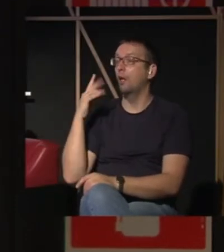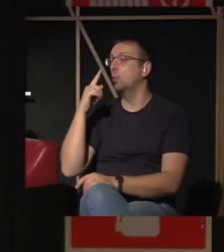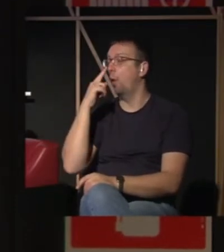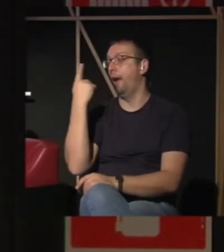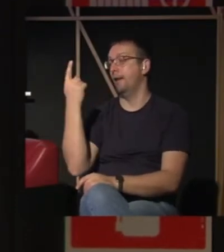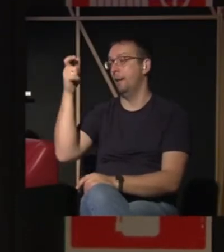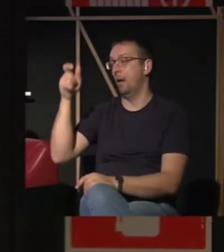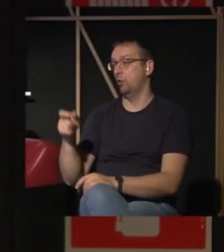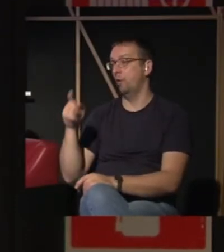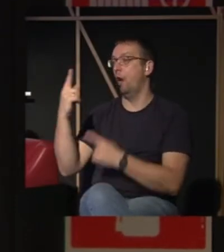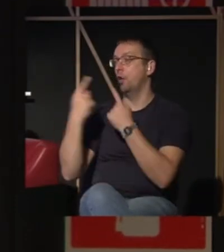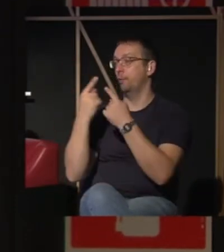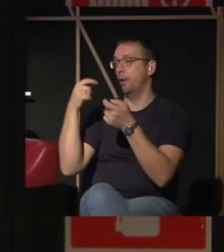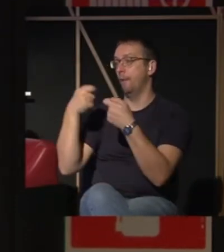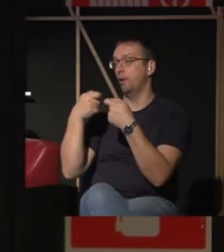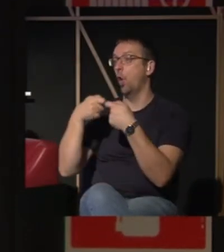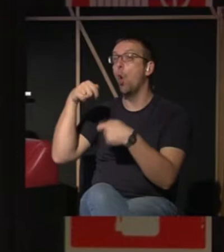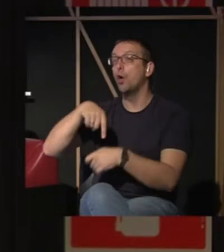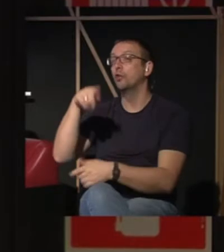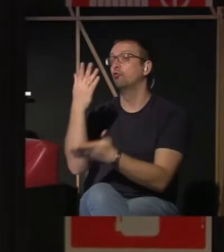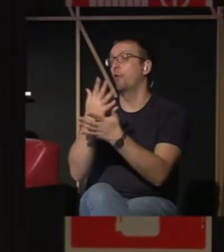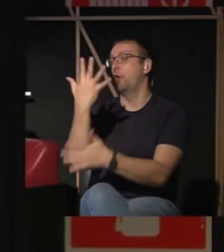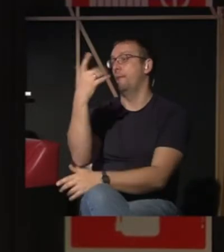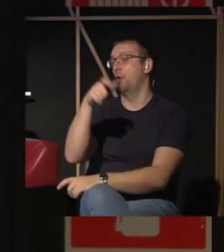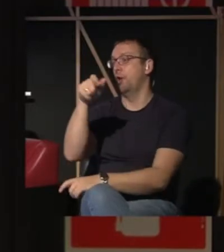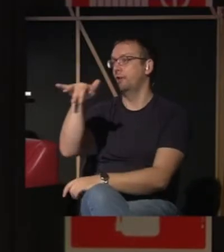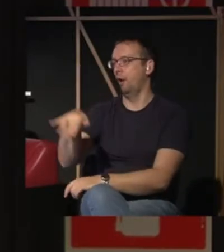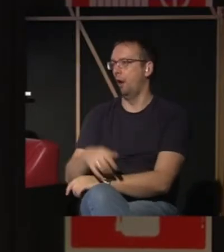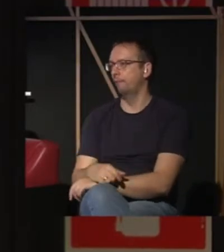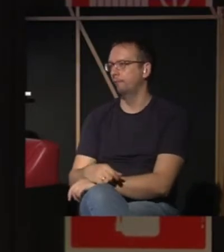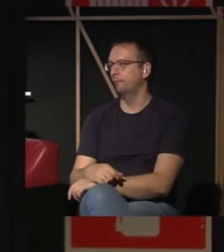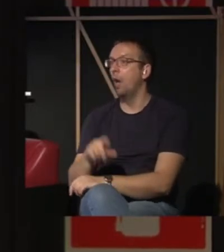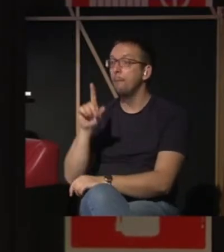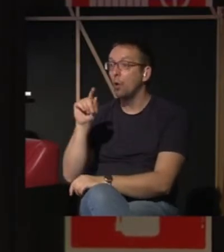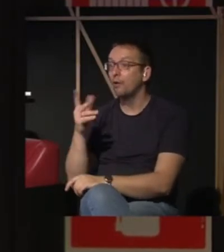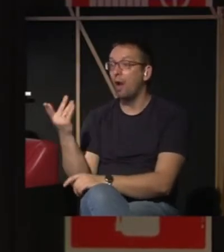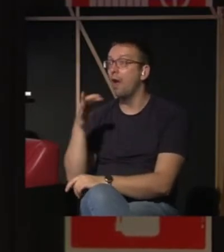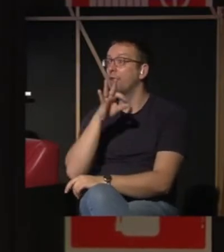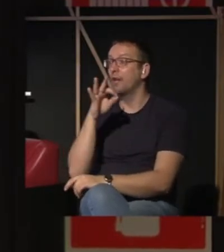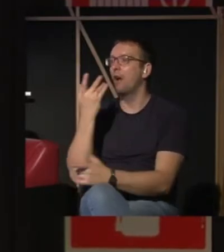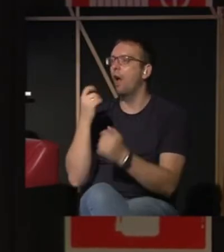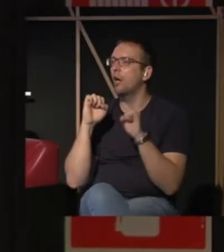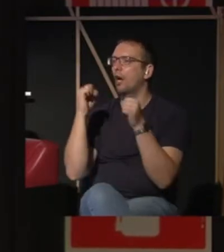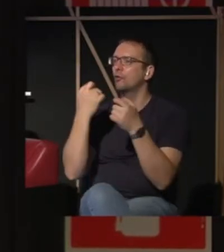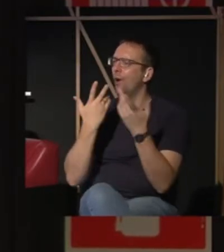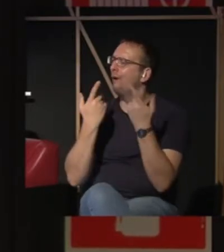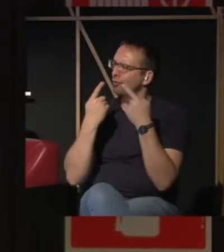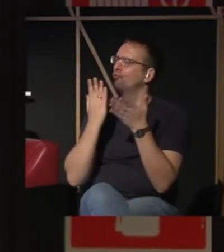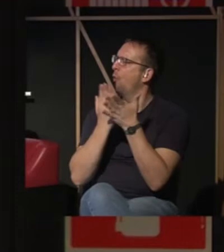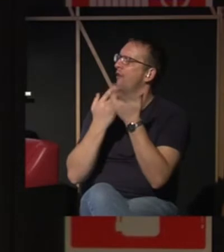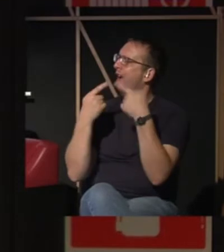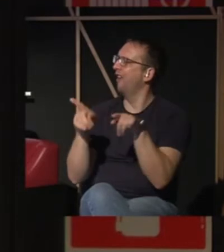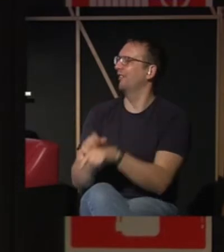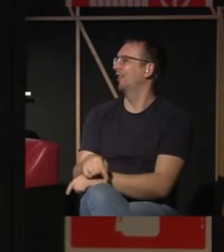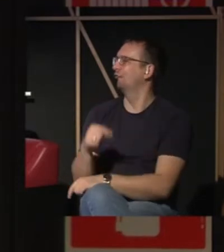as you can see here, FIFA is completely committed to this theme of of accessibility. Not only people from FIFA are